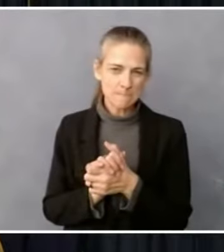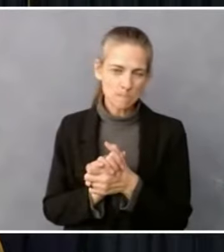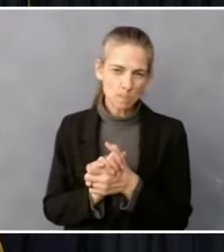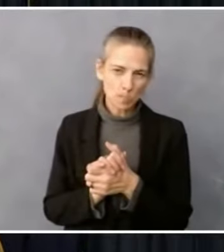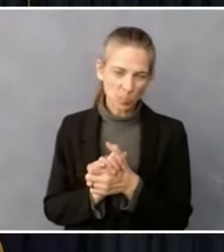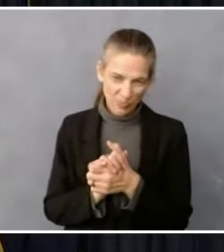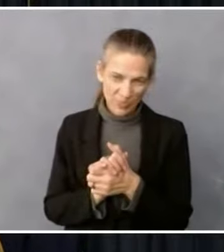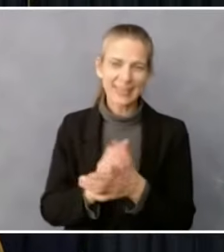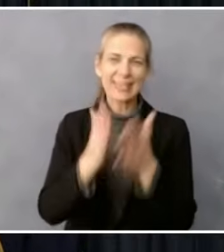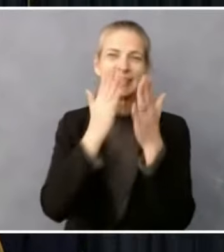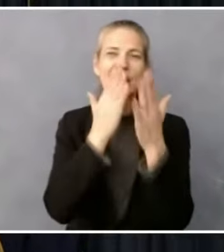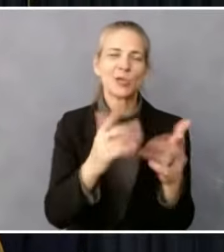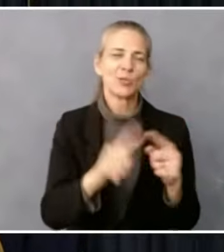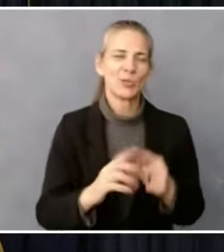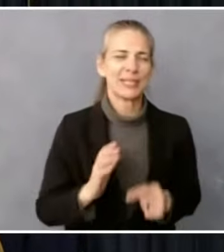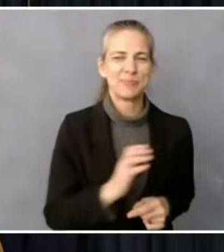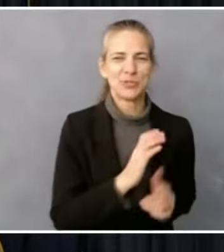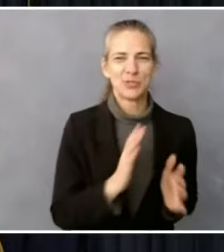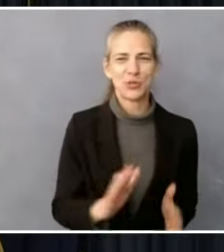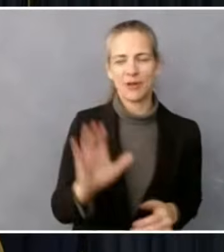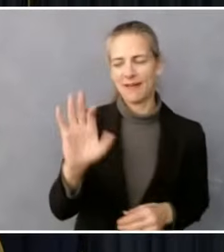you to Commissioner Fletcher.